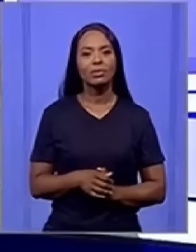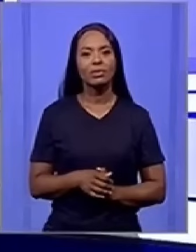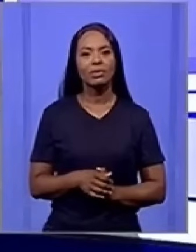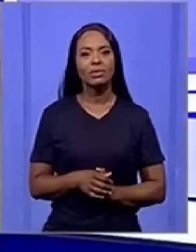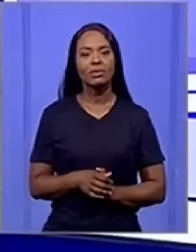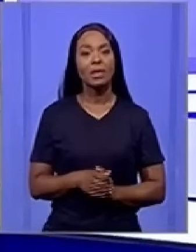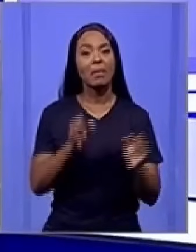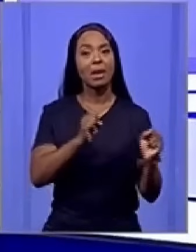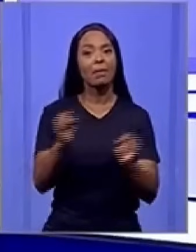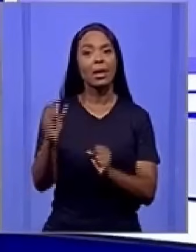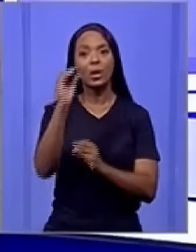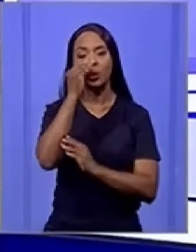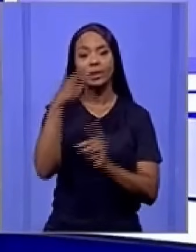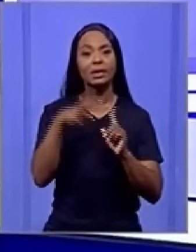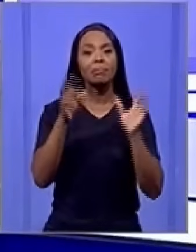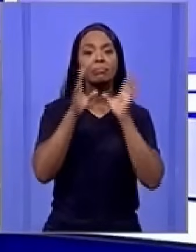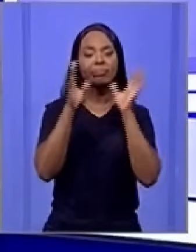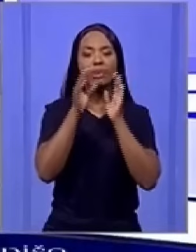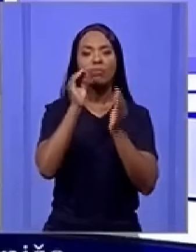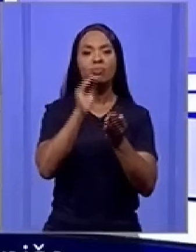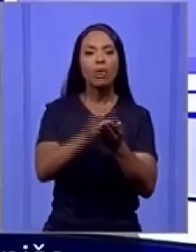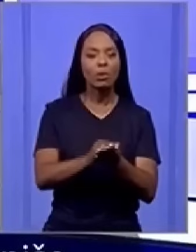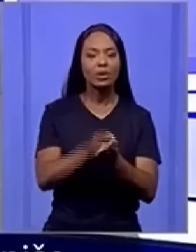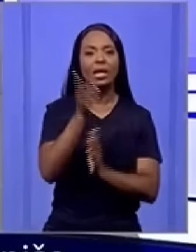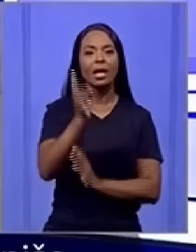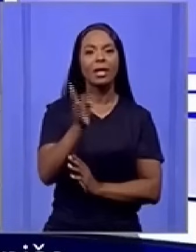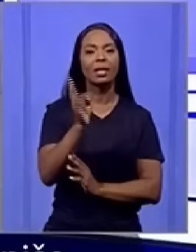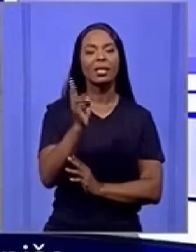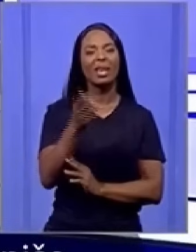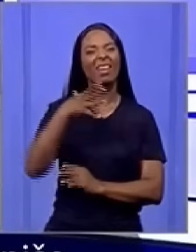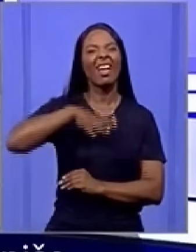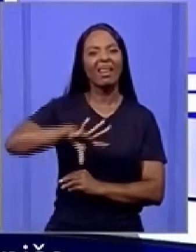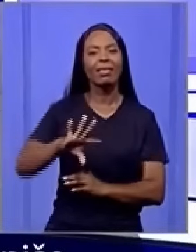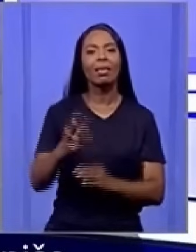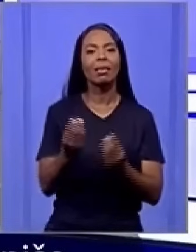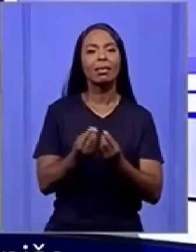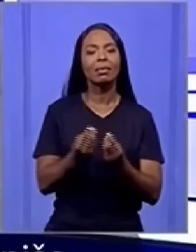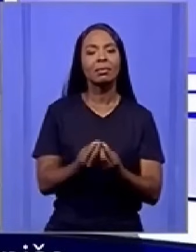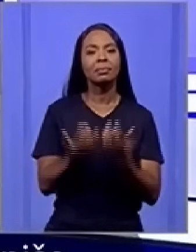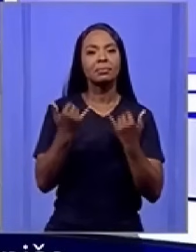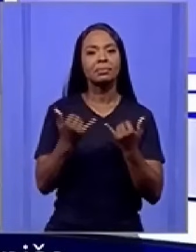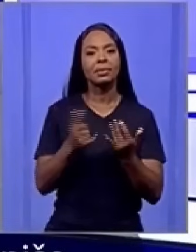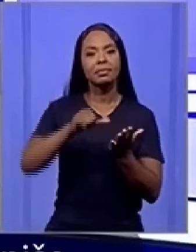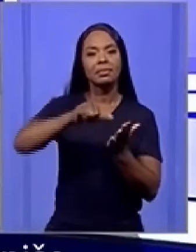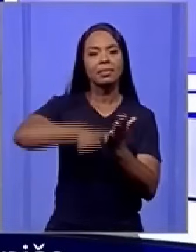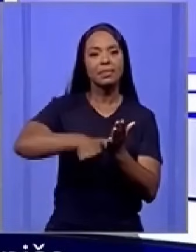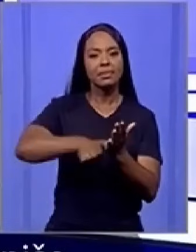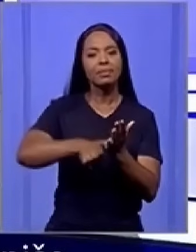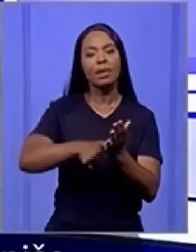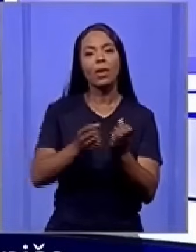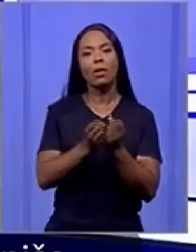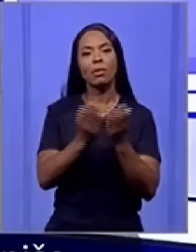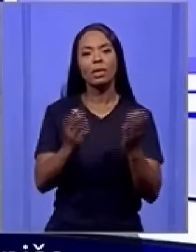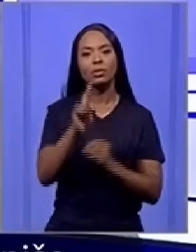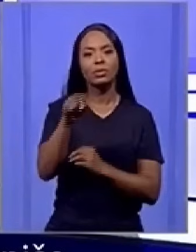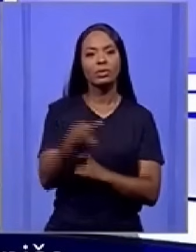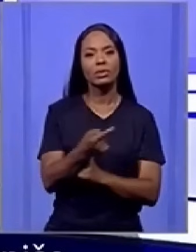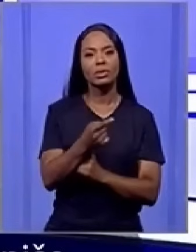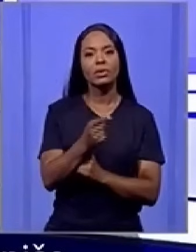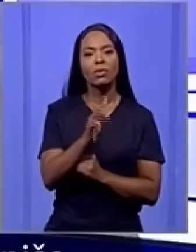Re sa lefao Malema o tshepišitše gape gareng ga tše dingwe mphiwa fela wa diranta tša go fihla go